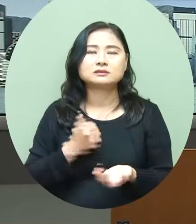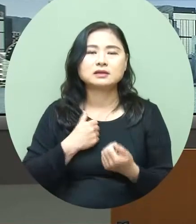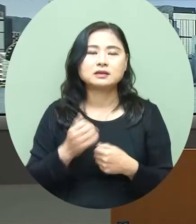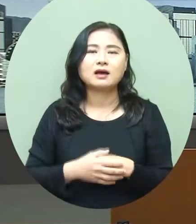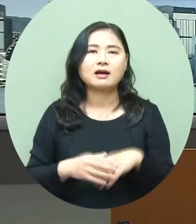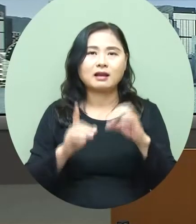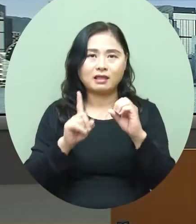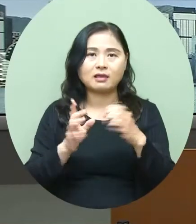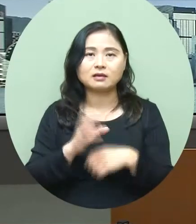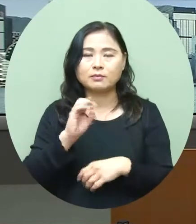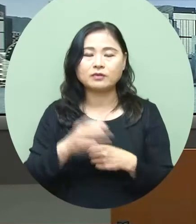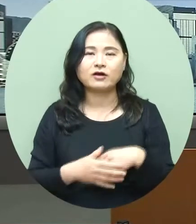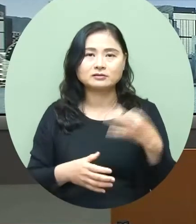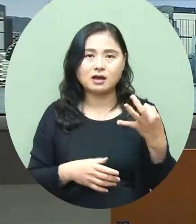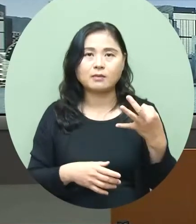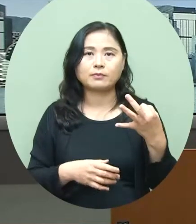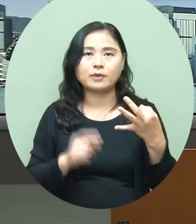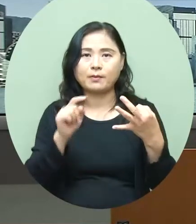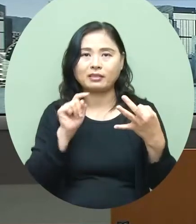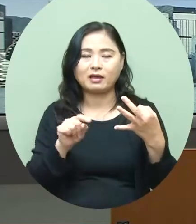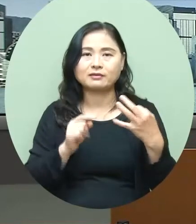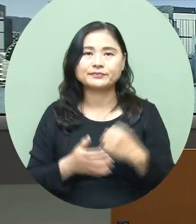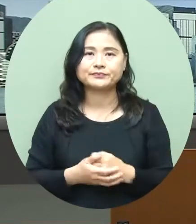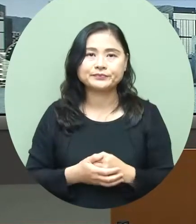I'm from Hong Kong 01.